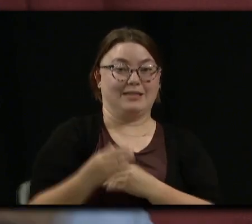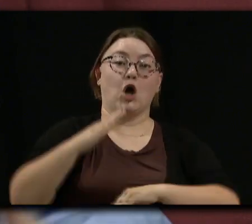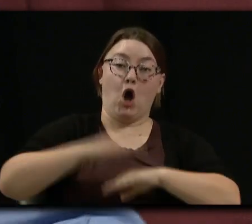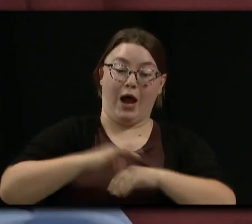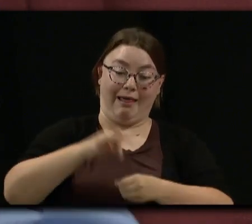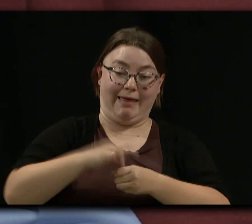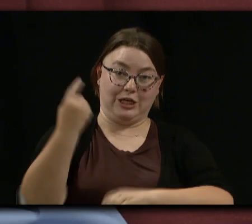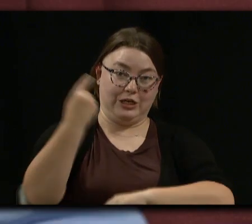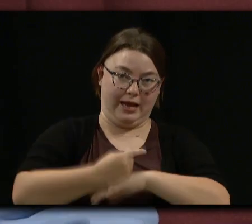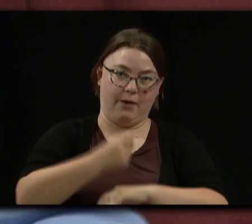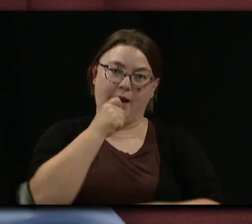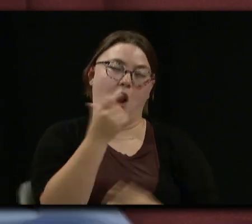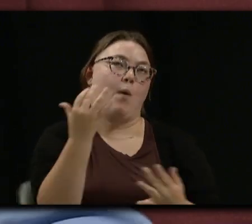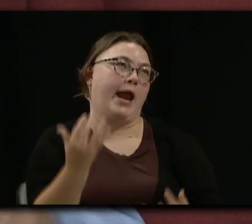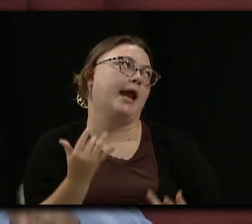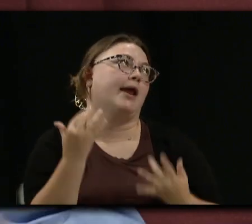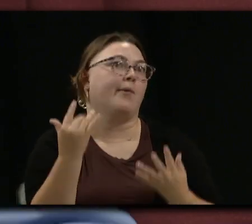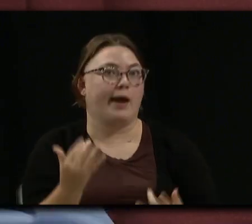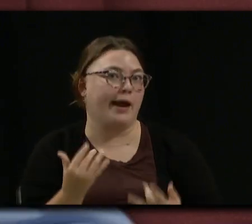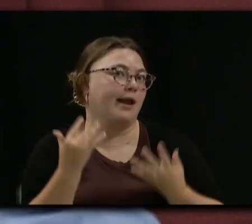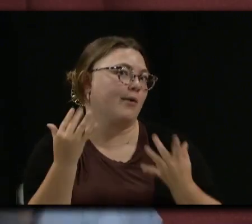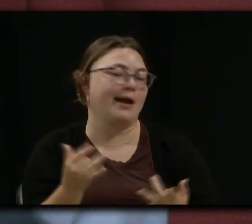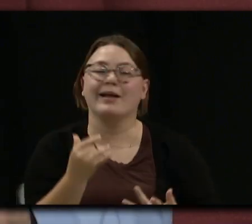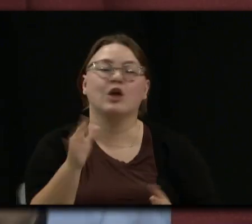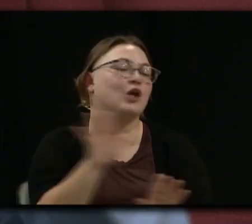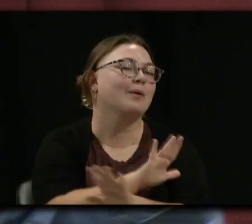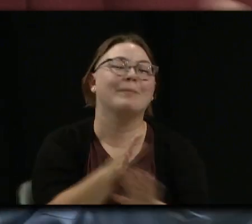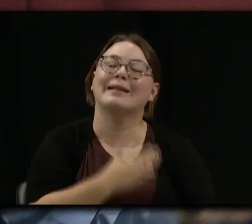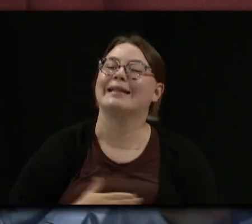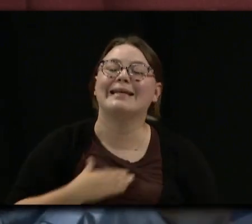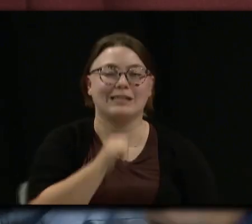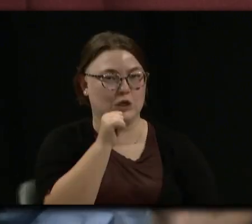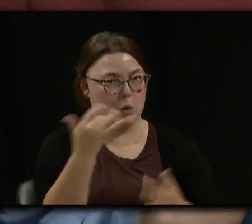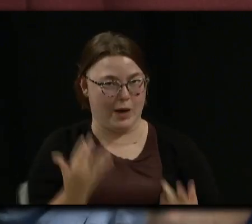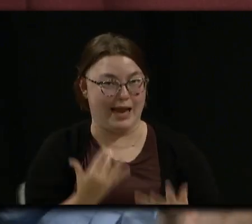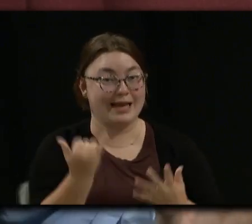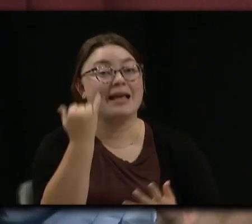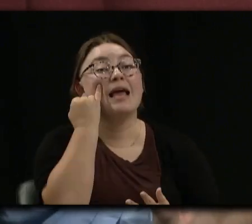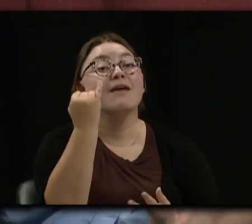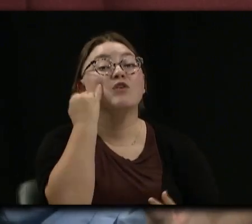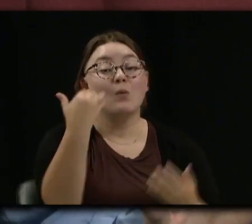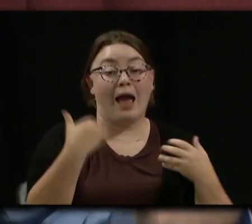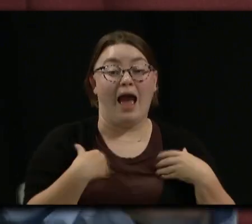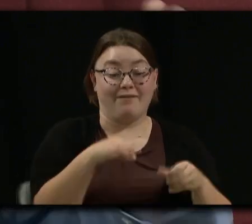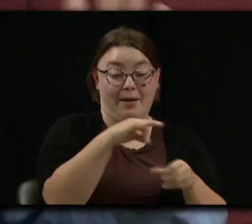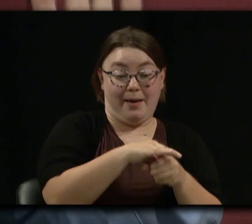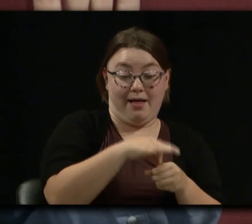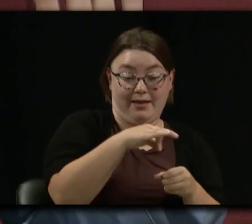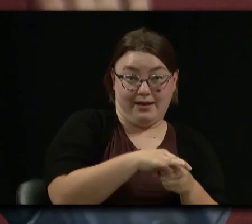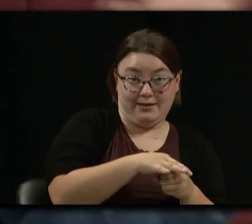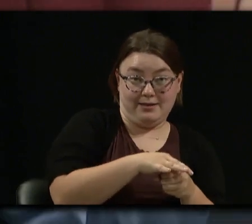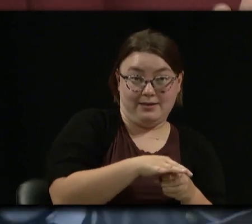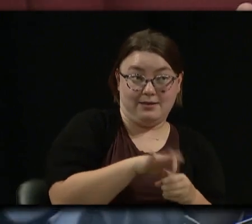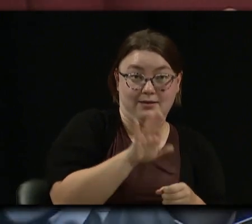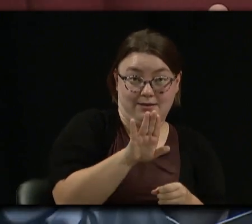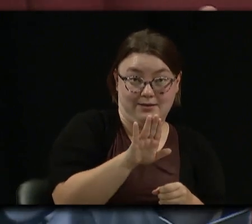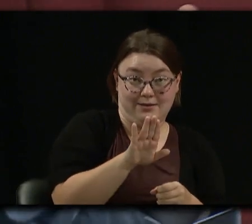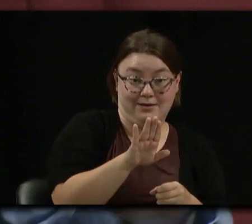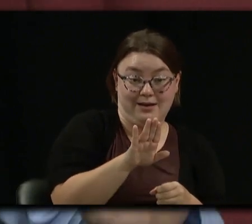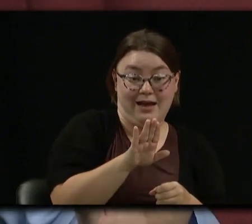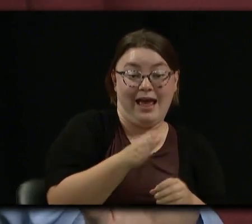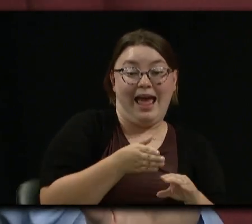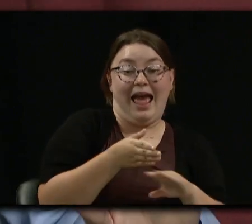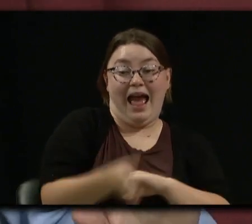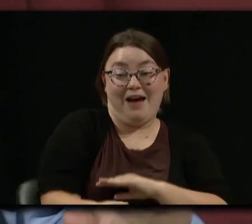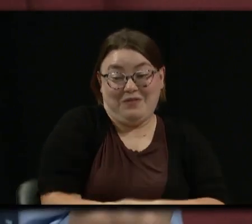weren't waiting. They weren't waiting. You don't need to wait. However, if you do have your ballot past midnight, or